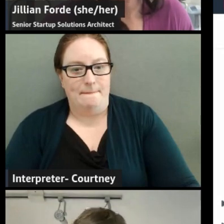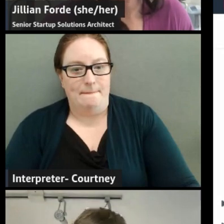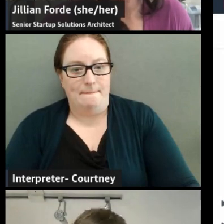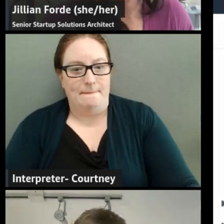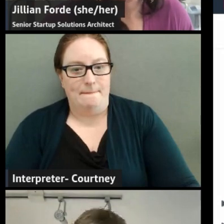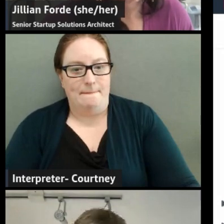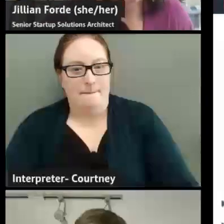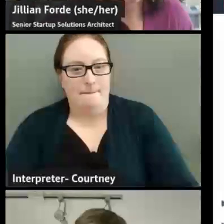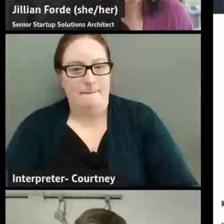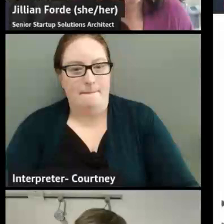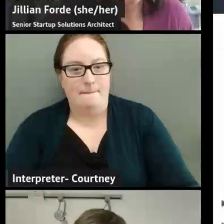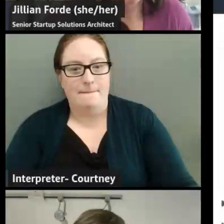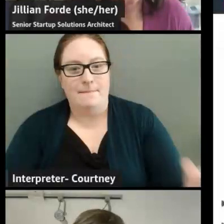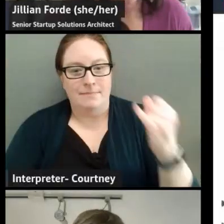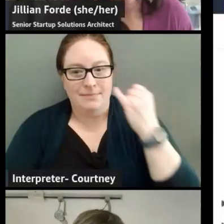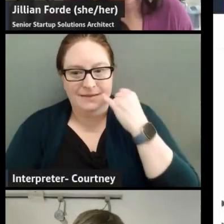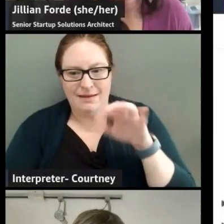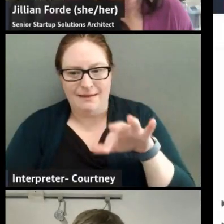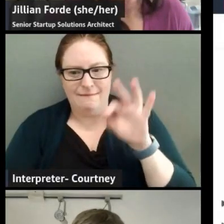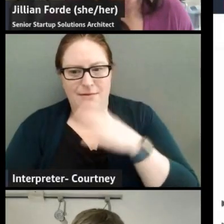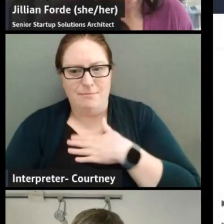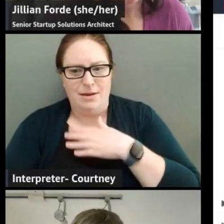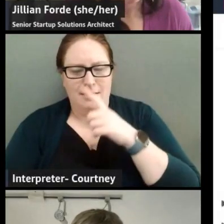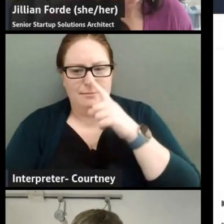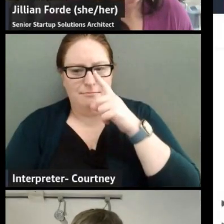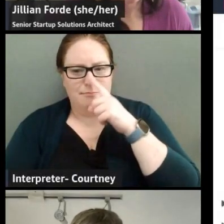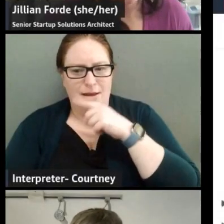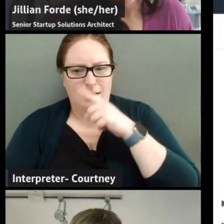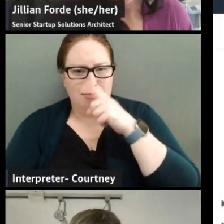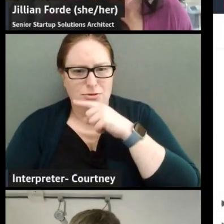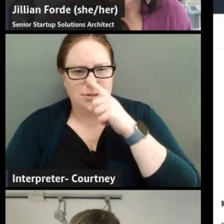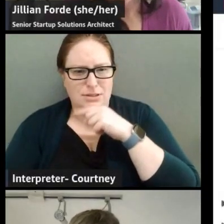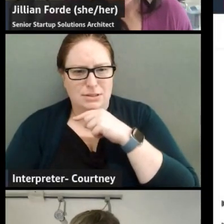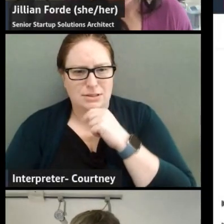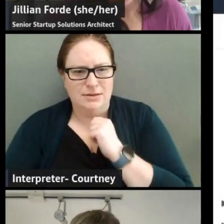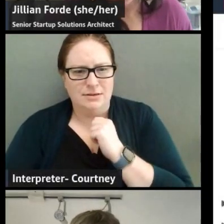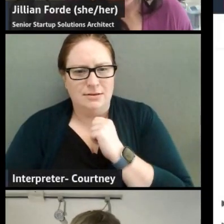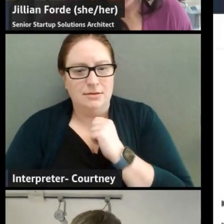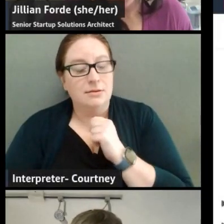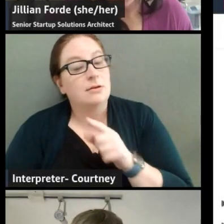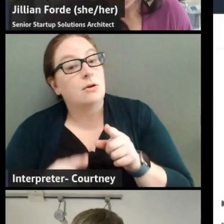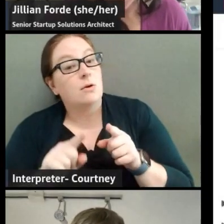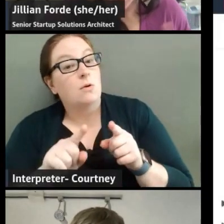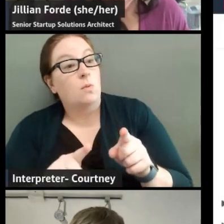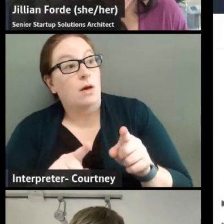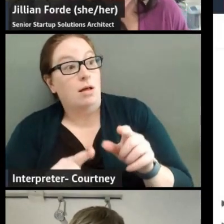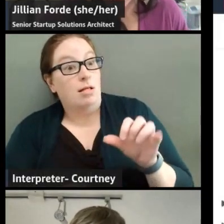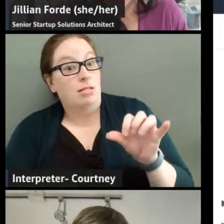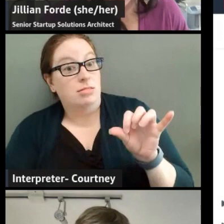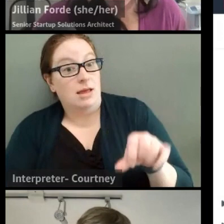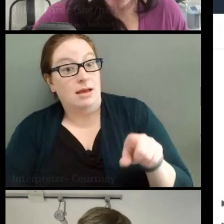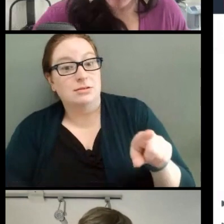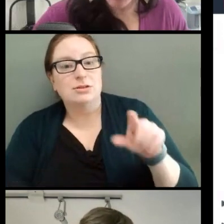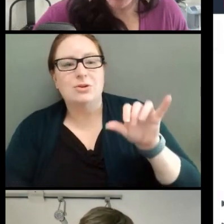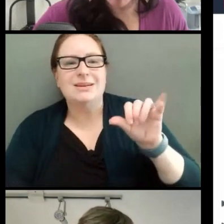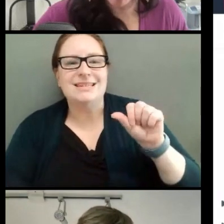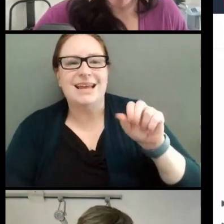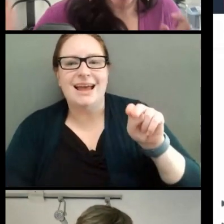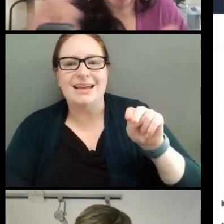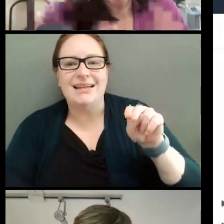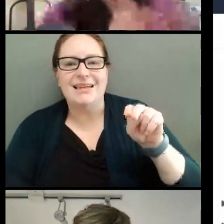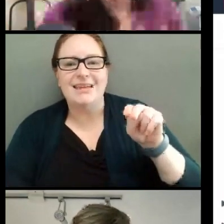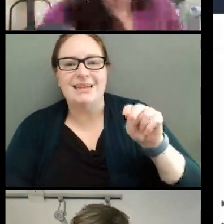And if I can just find my mouse, there we go. And while you do that, there was, so Yanis on the Glue